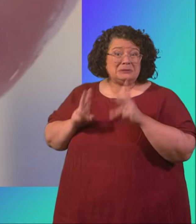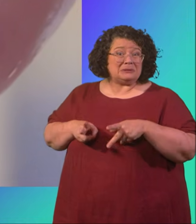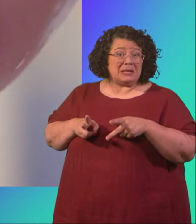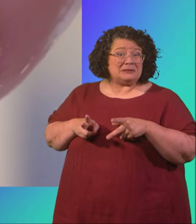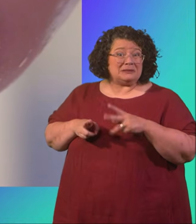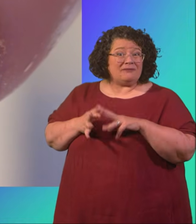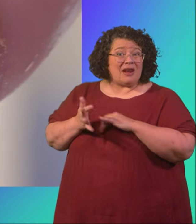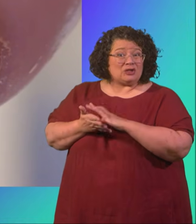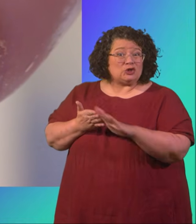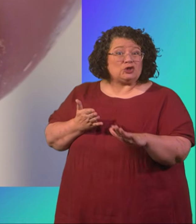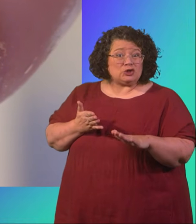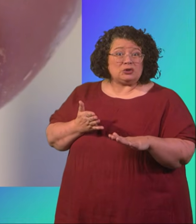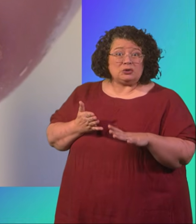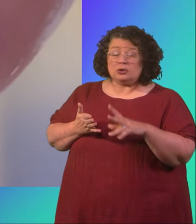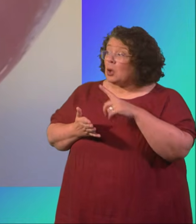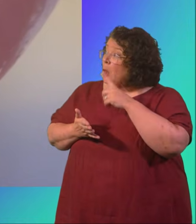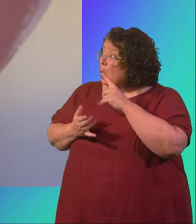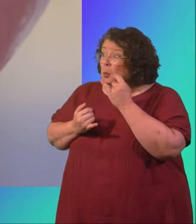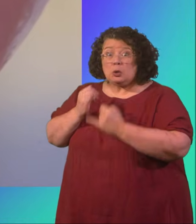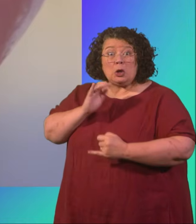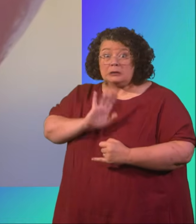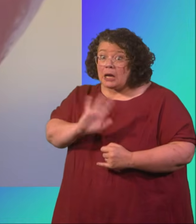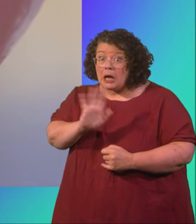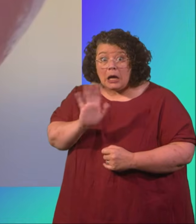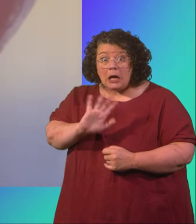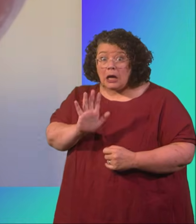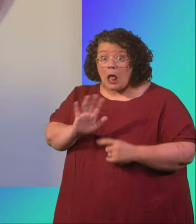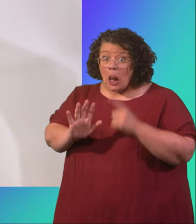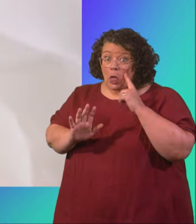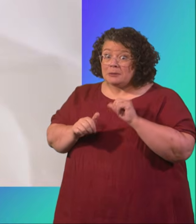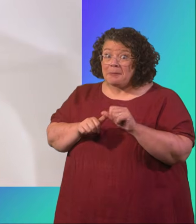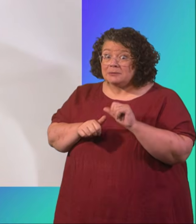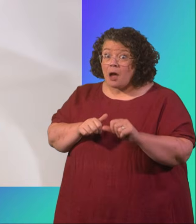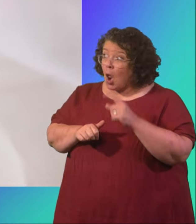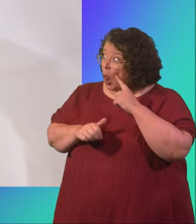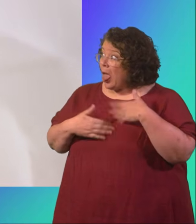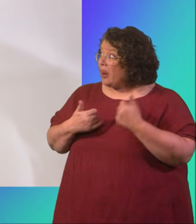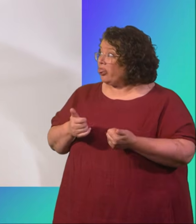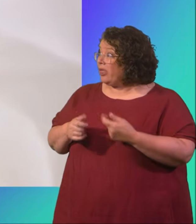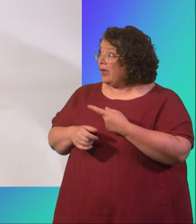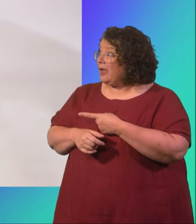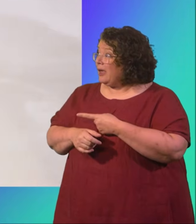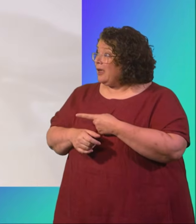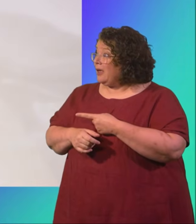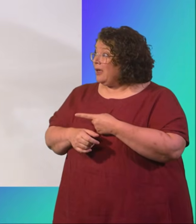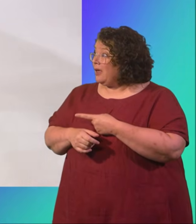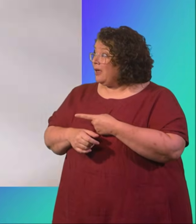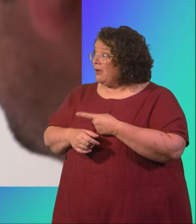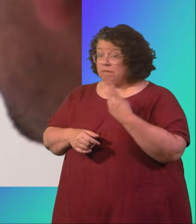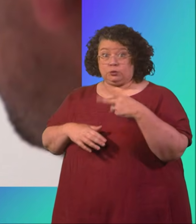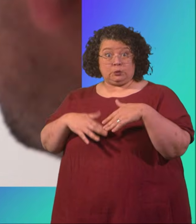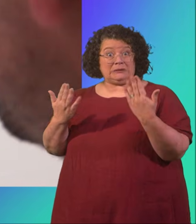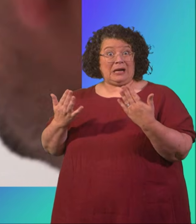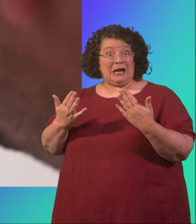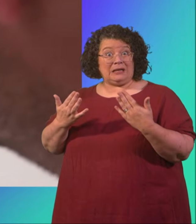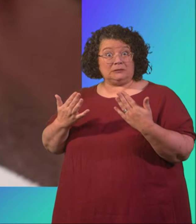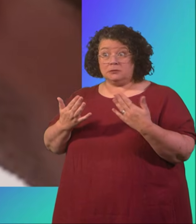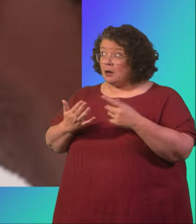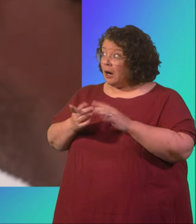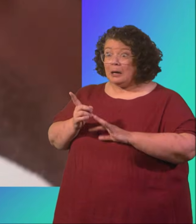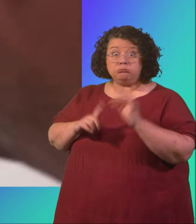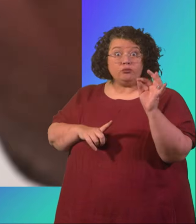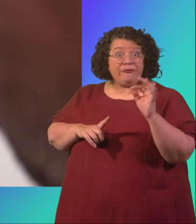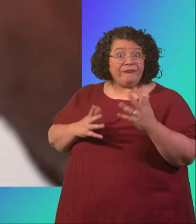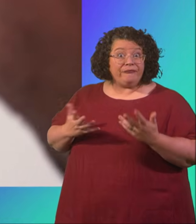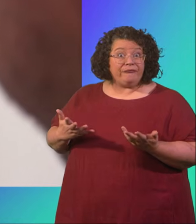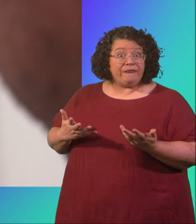look worse now, are you still looking? In fact, it's much healthier. This patient's wound has improved a lot in 2 days. But don't worry, the